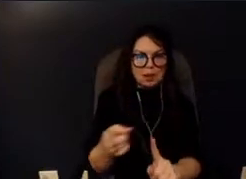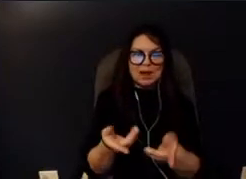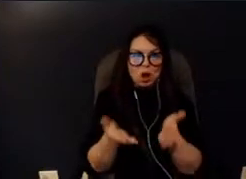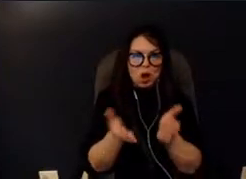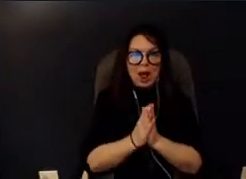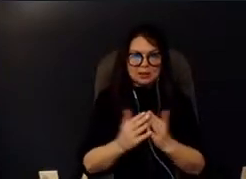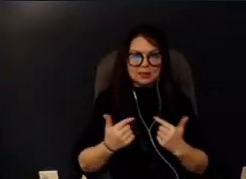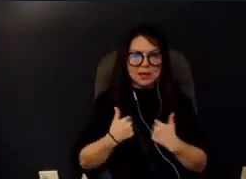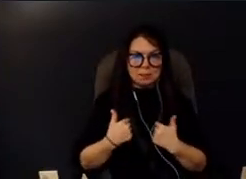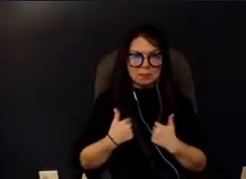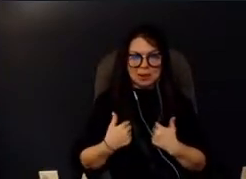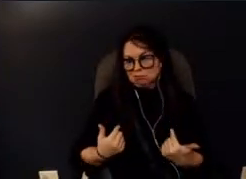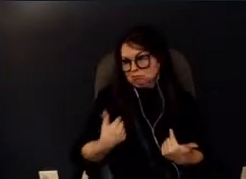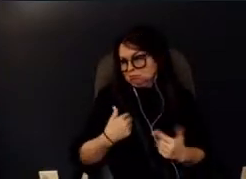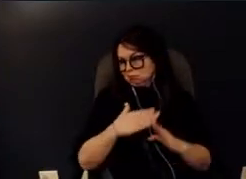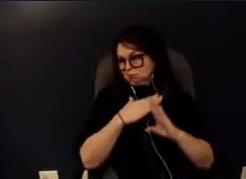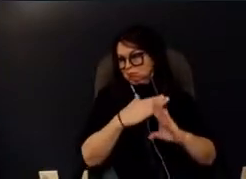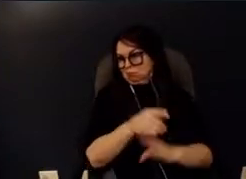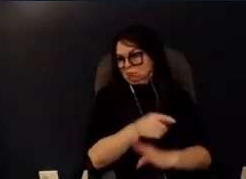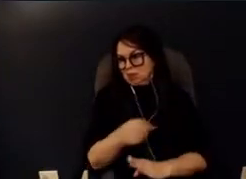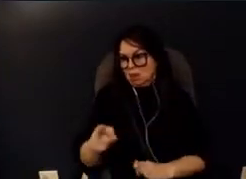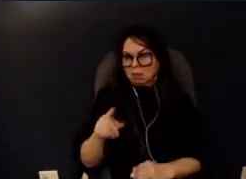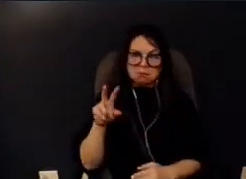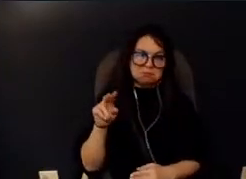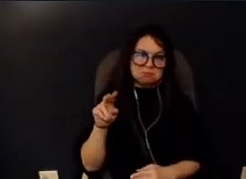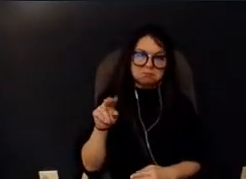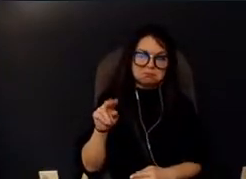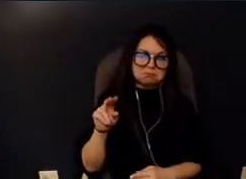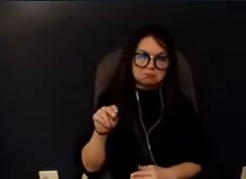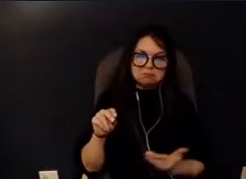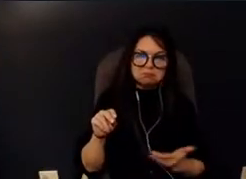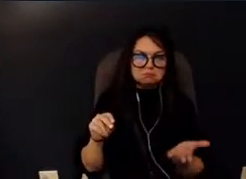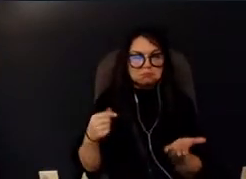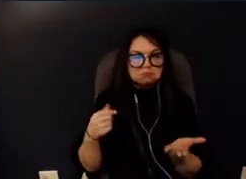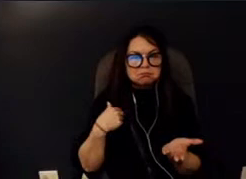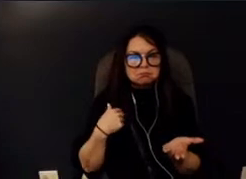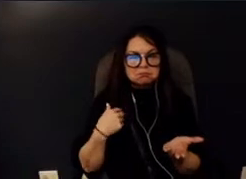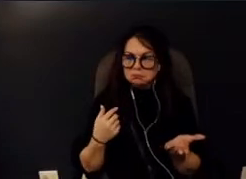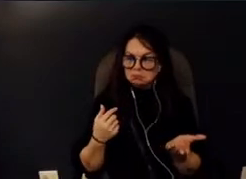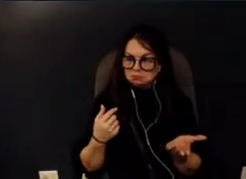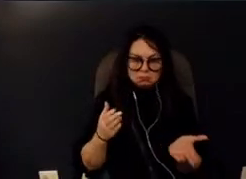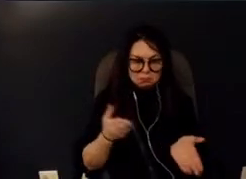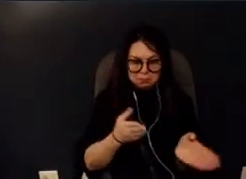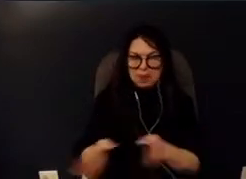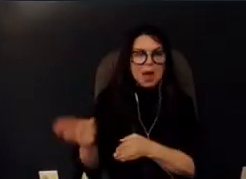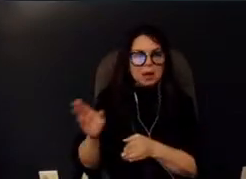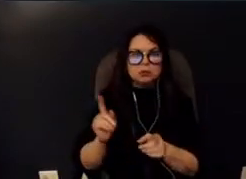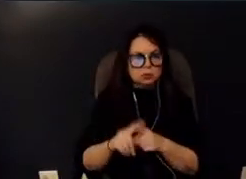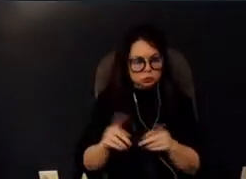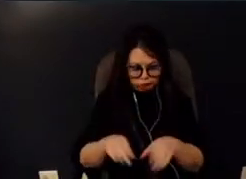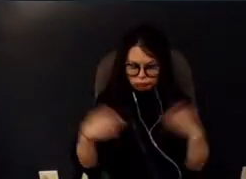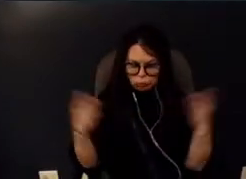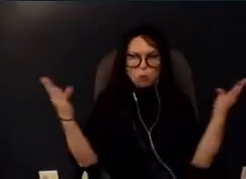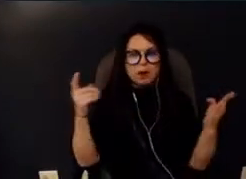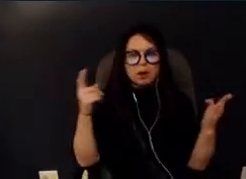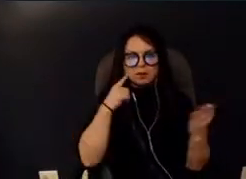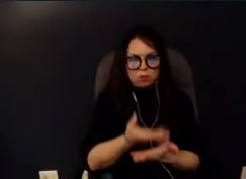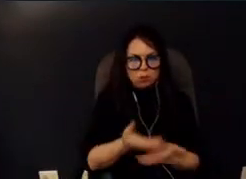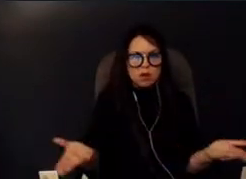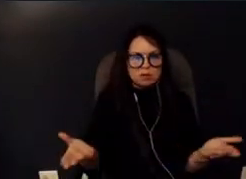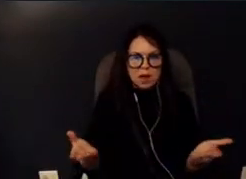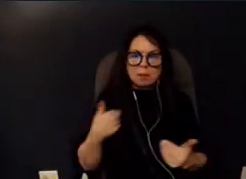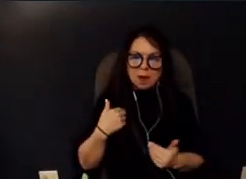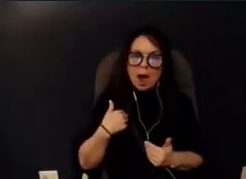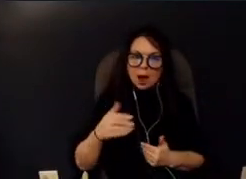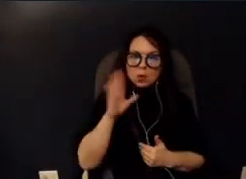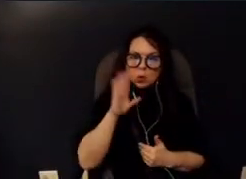that. I'm going to open up my doors to them, and I'm going to create a seat at the table for them, and I'm going to